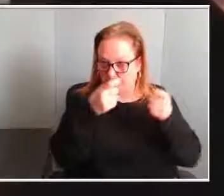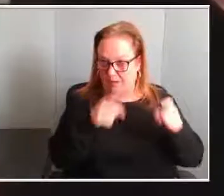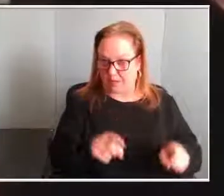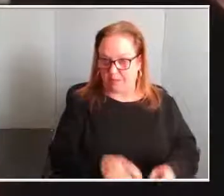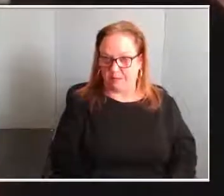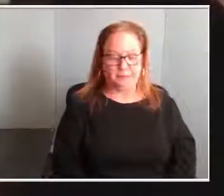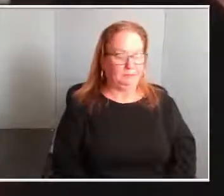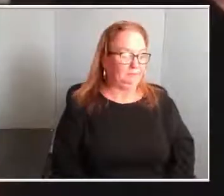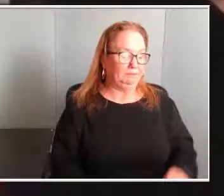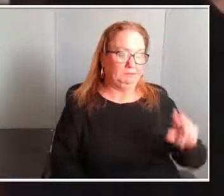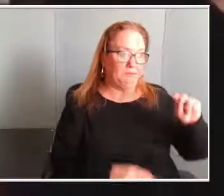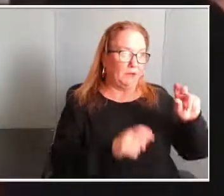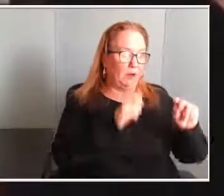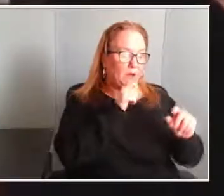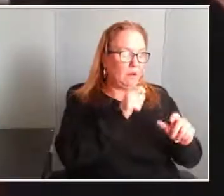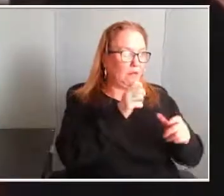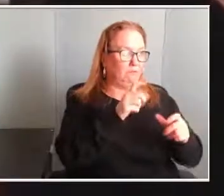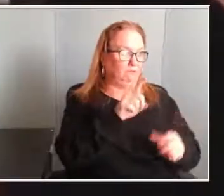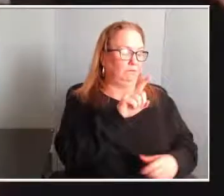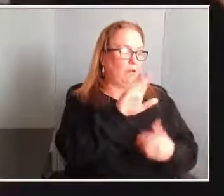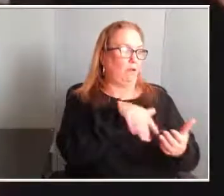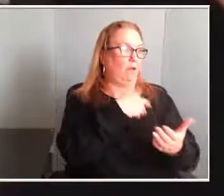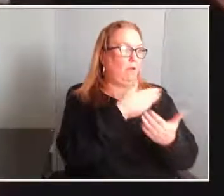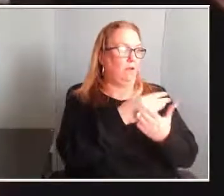Not completely.